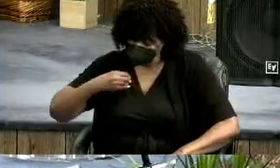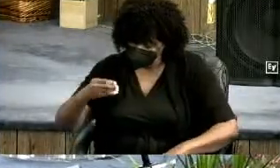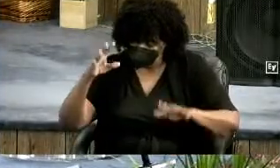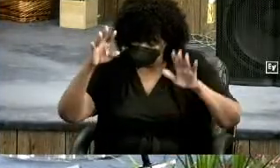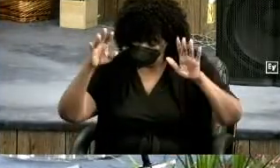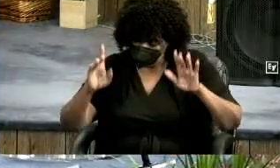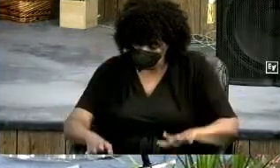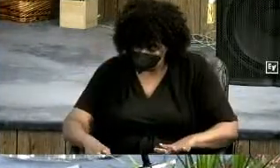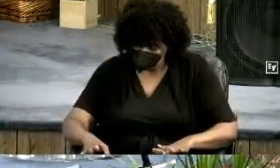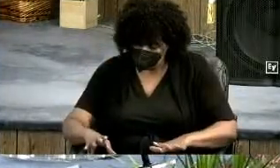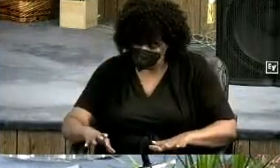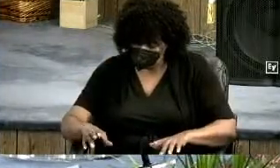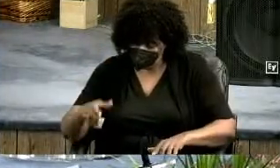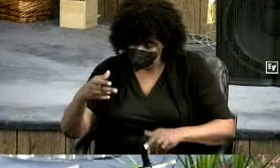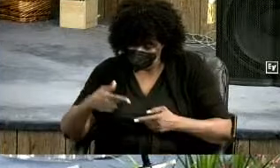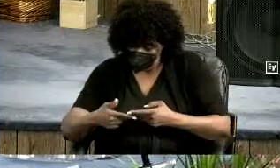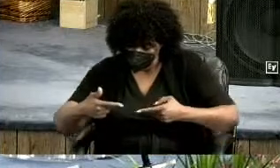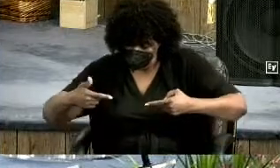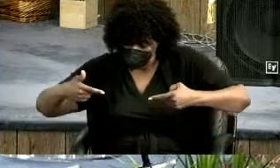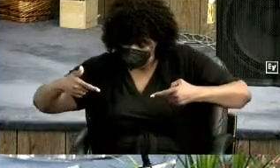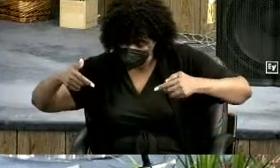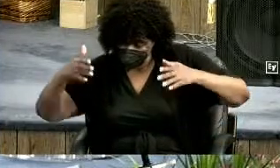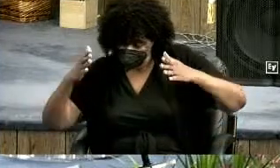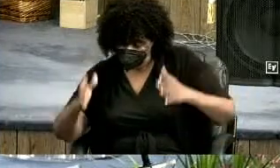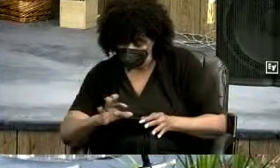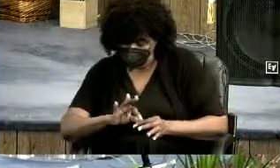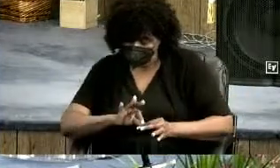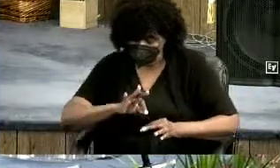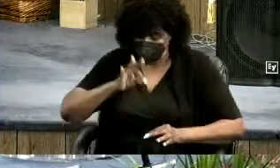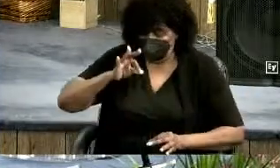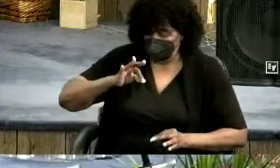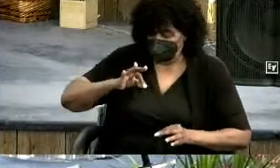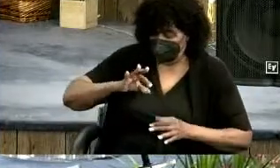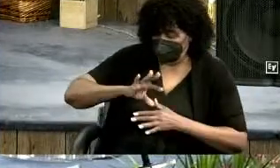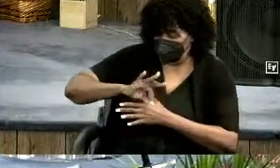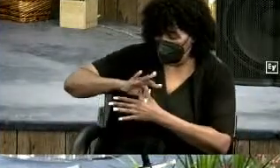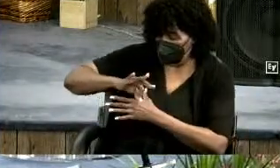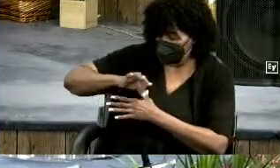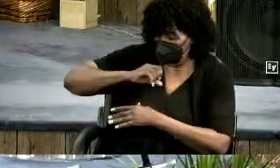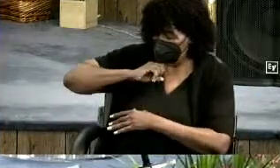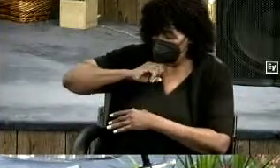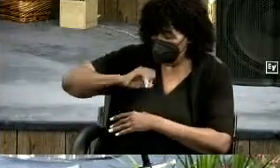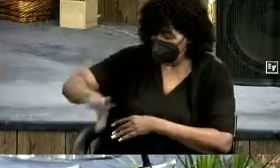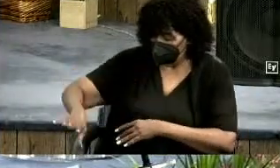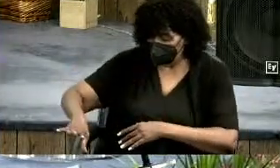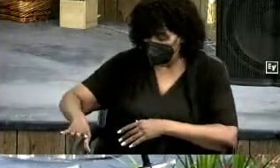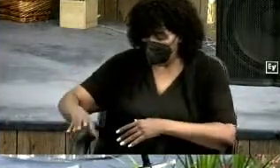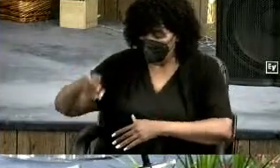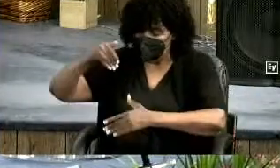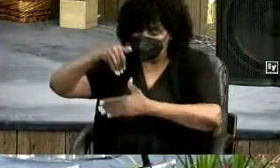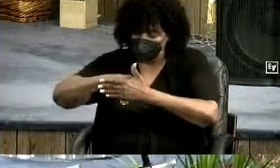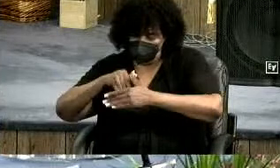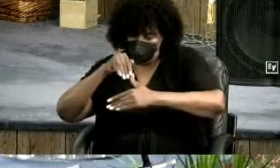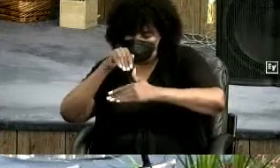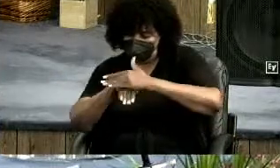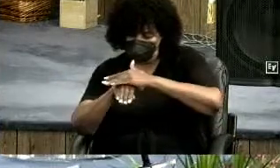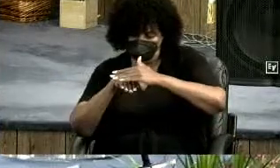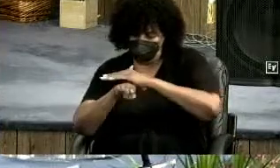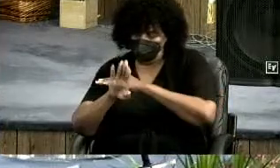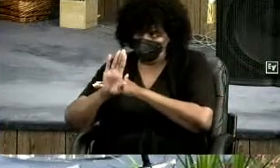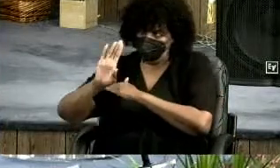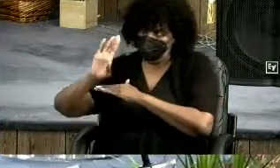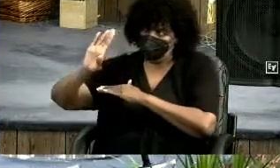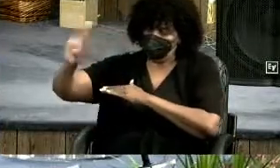enemy, foreign or domestic, where spirit or flesh, nothing can penetrate your